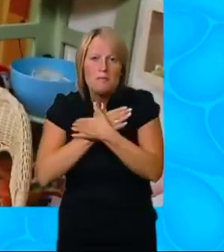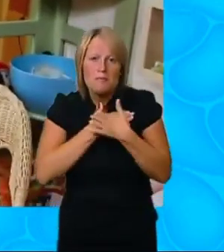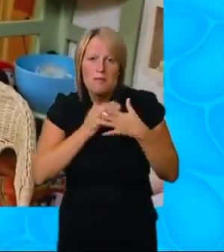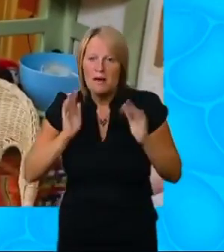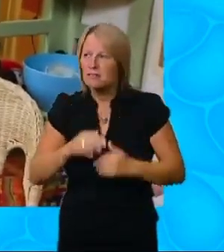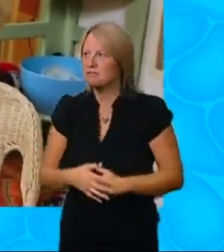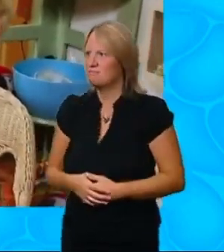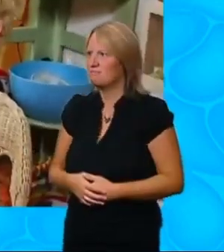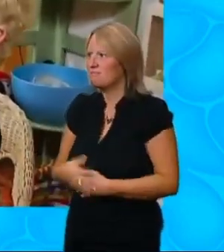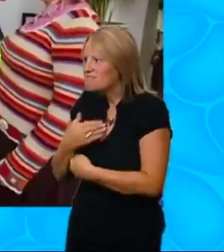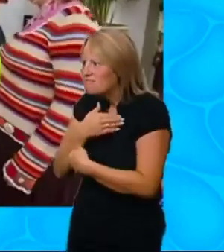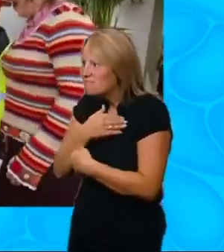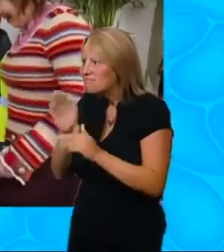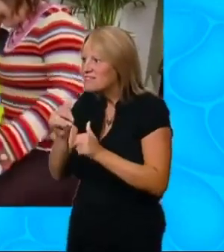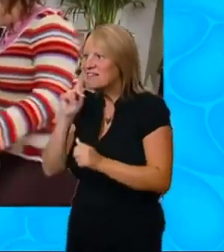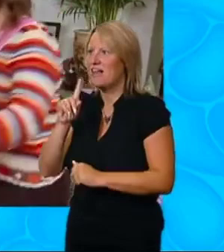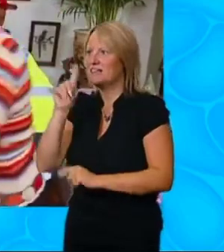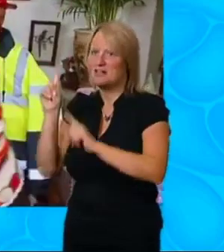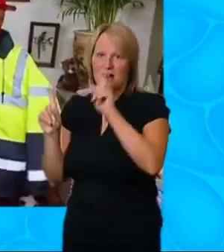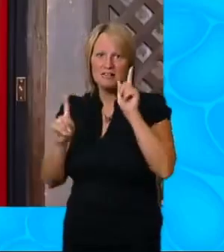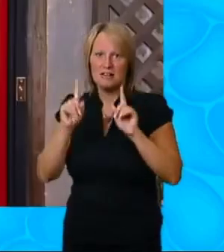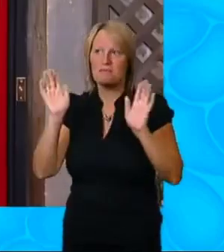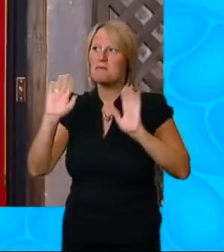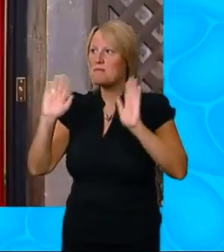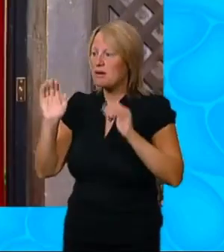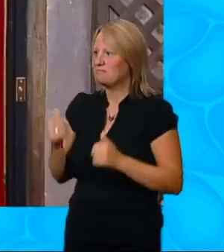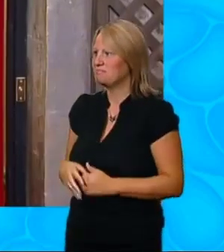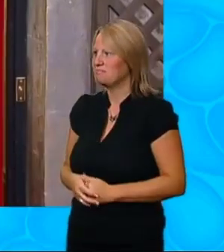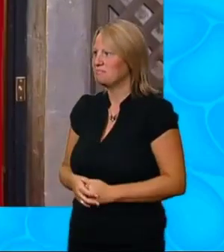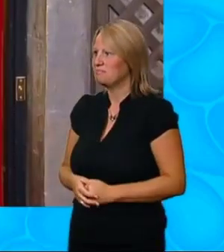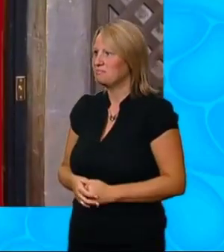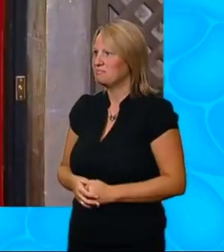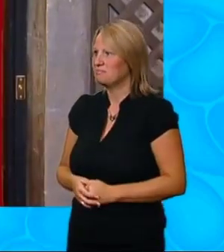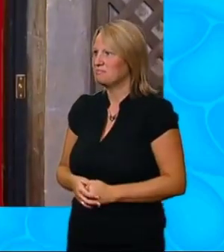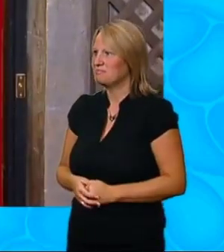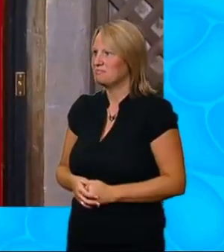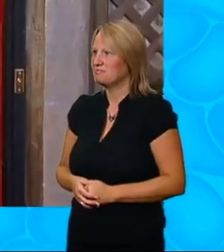Yeah, see you later. No. See you later, guys. Come bye-bye. On, then.